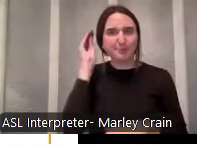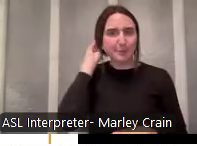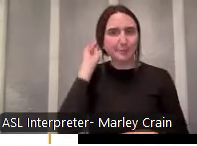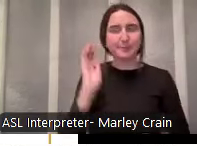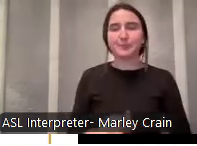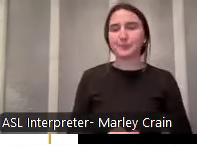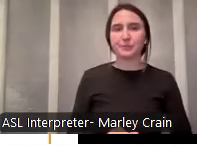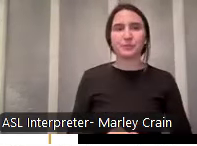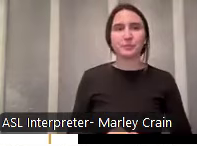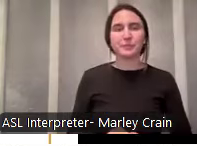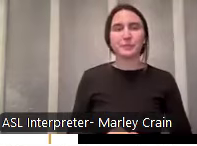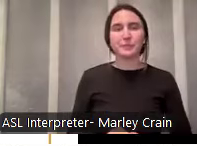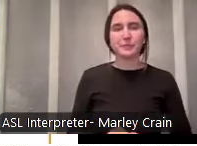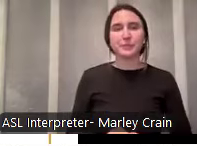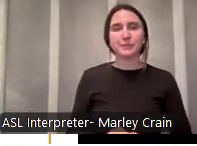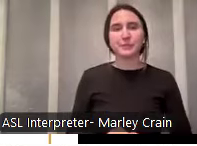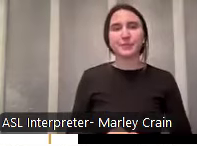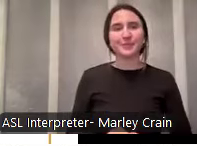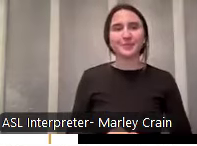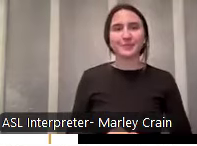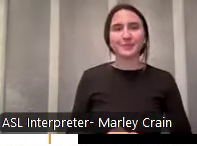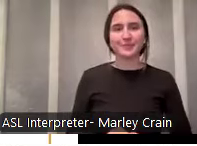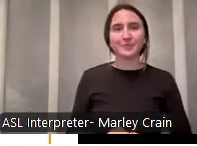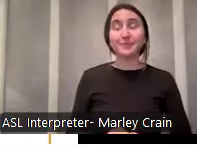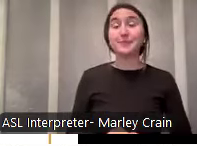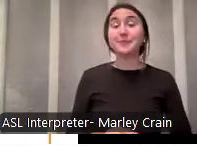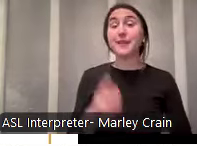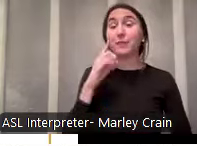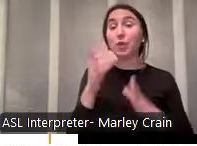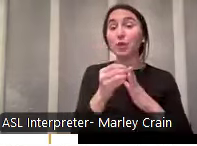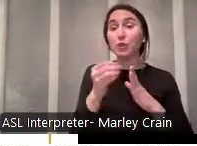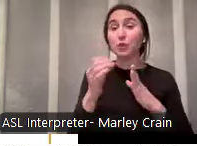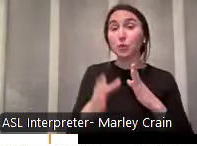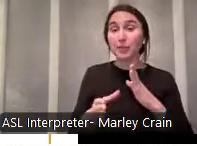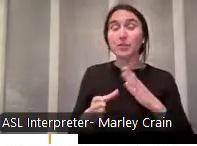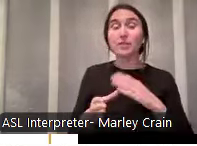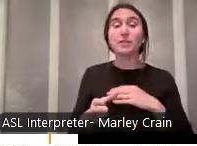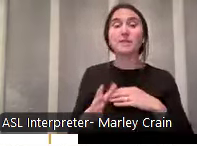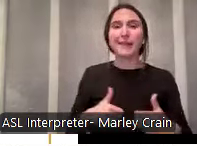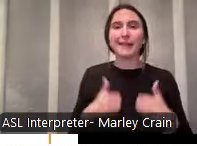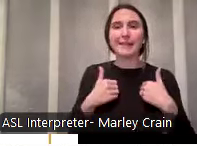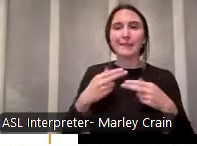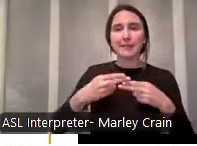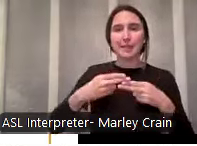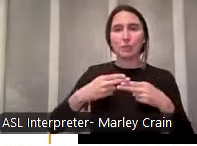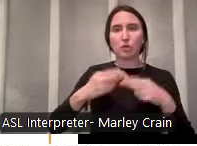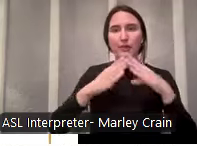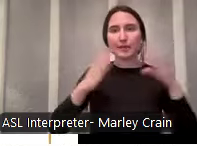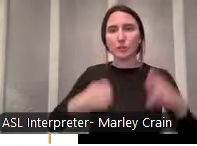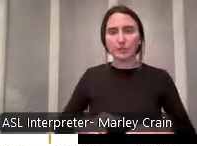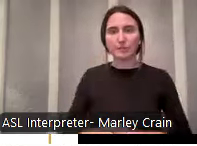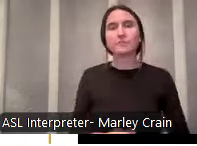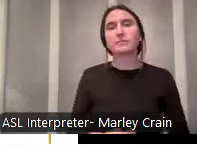Finally, oh, actually, I think we have one slide after this. For students in temporary housing, they do have some